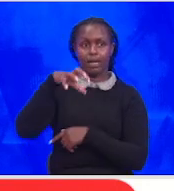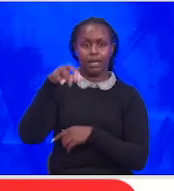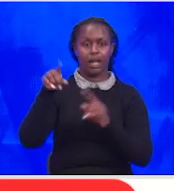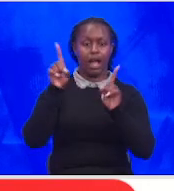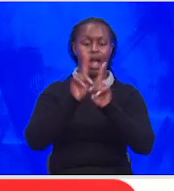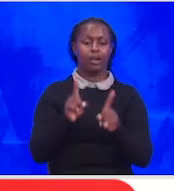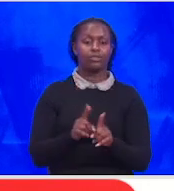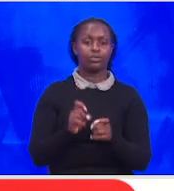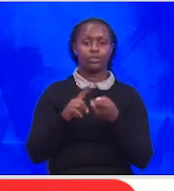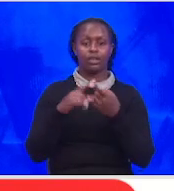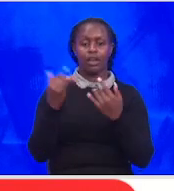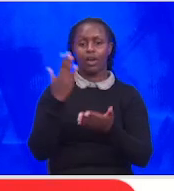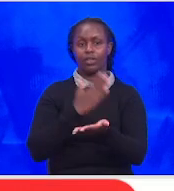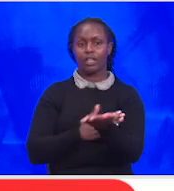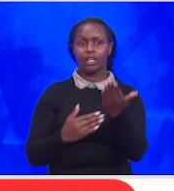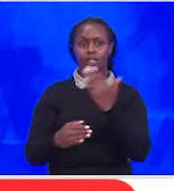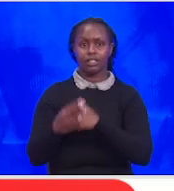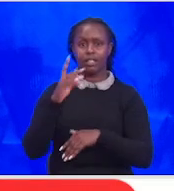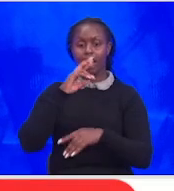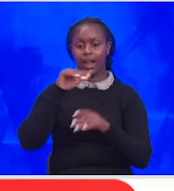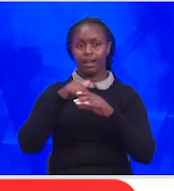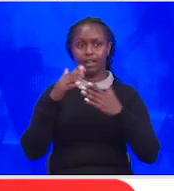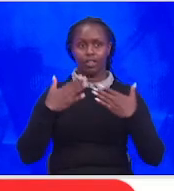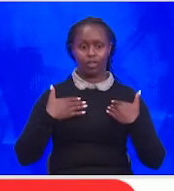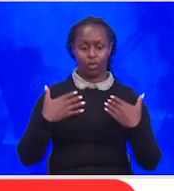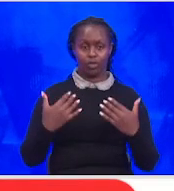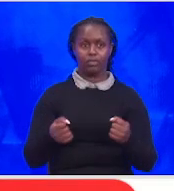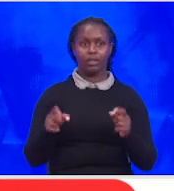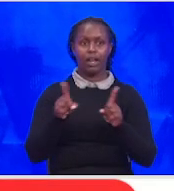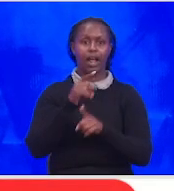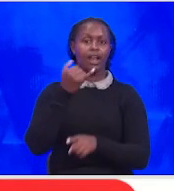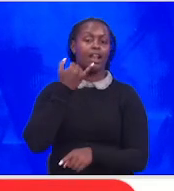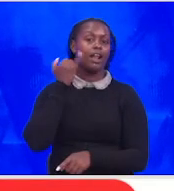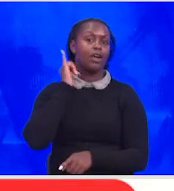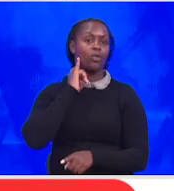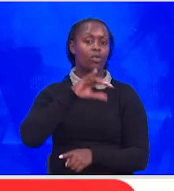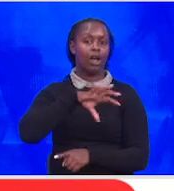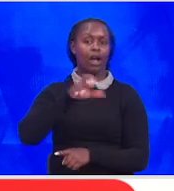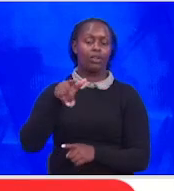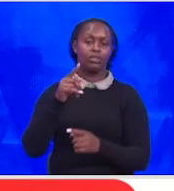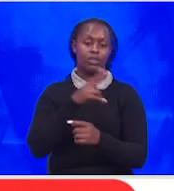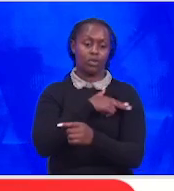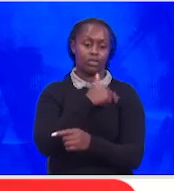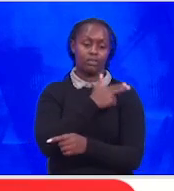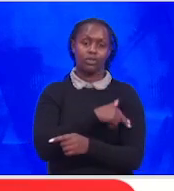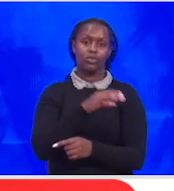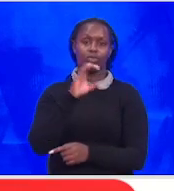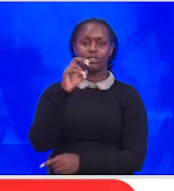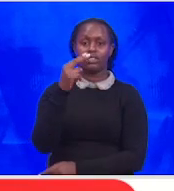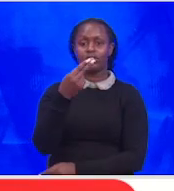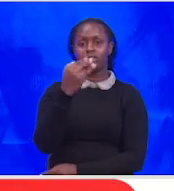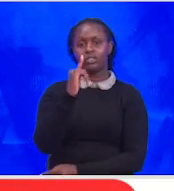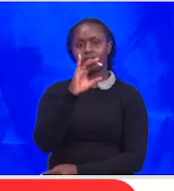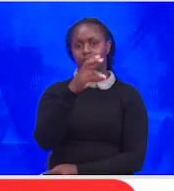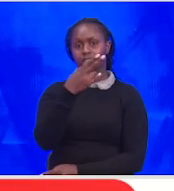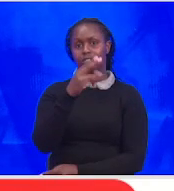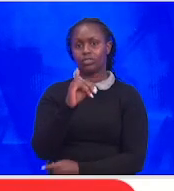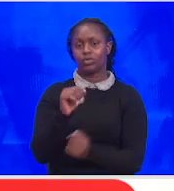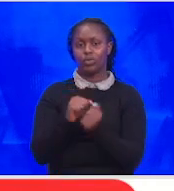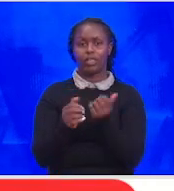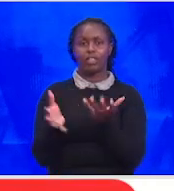injured are currently recuperating at the Nakuru County Referral Hospital. Chichi Josephine tells us